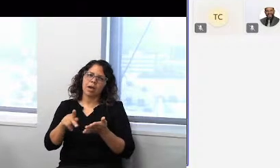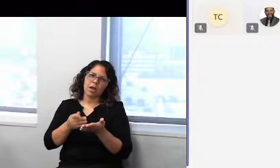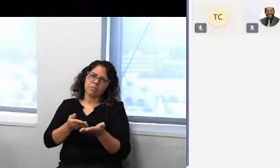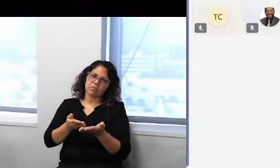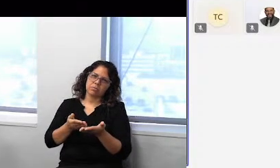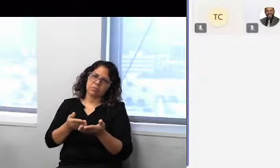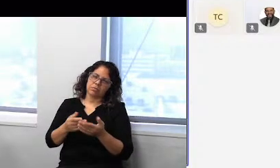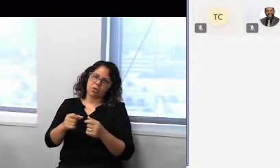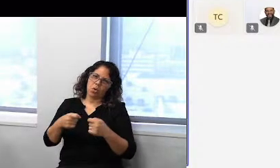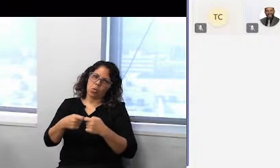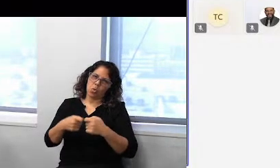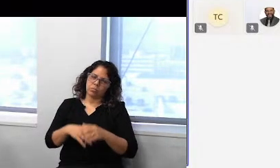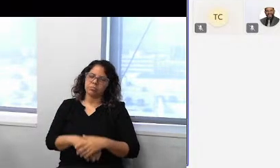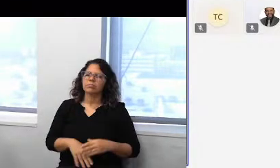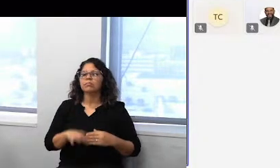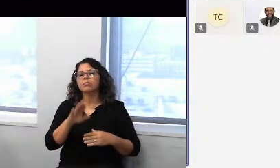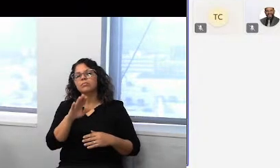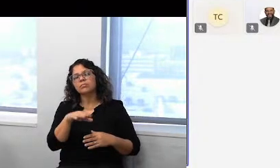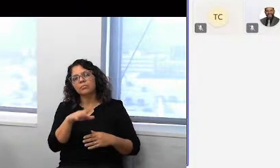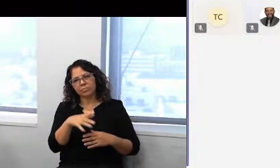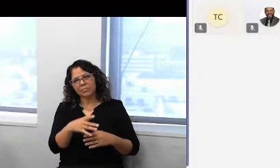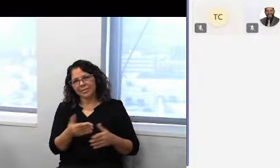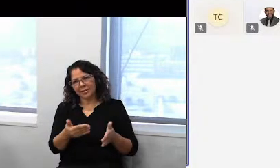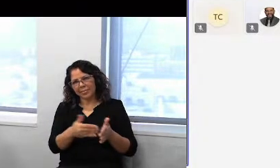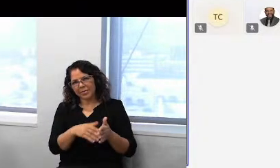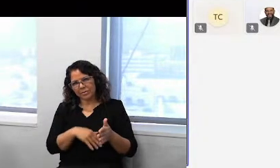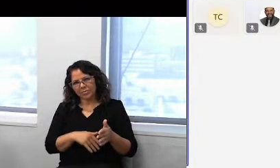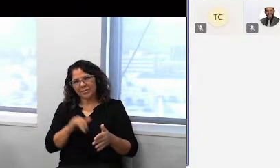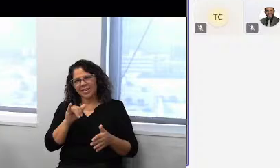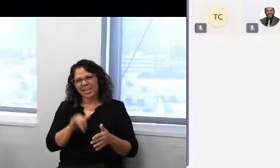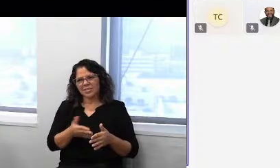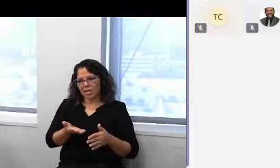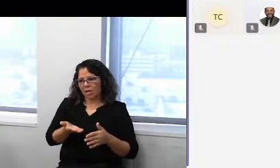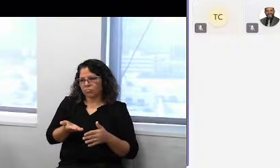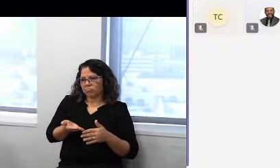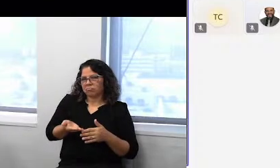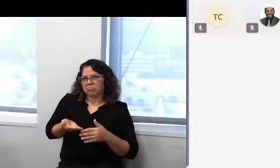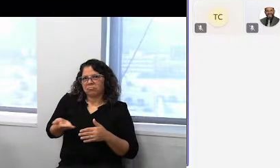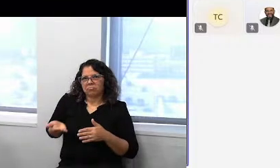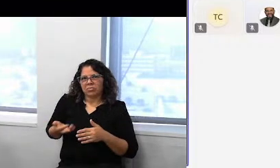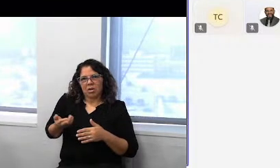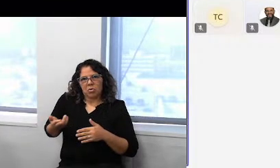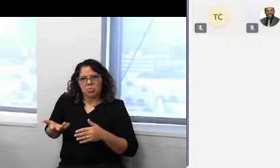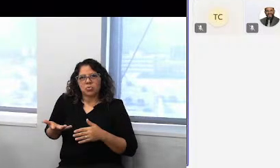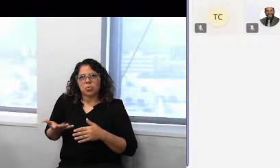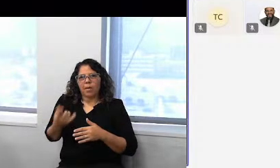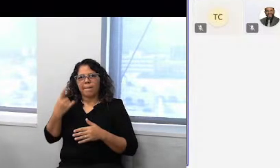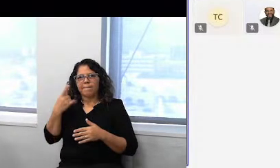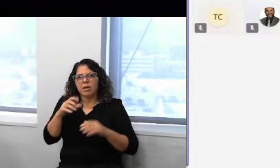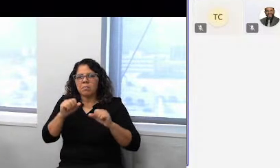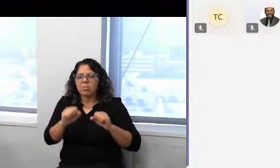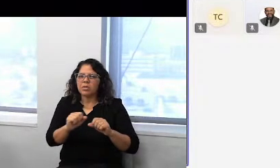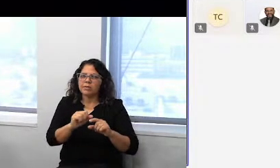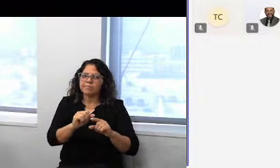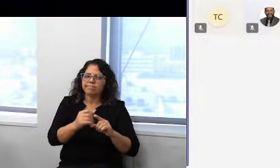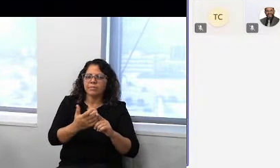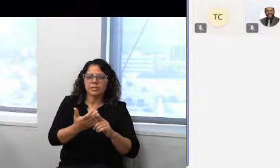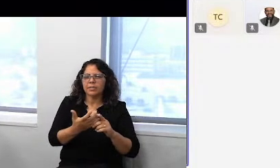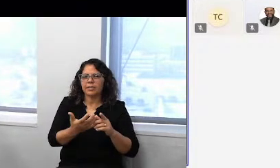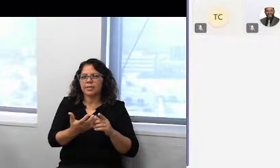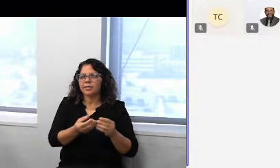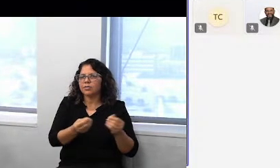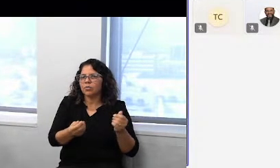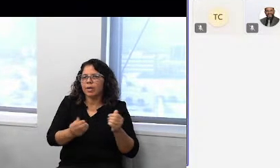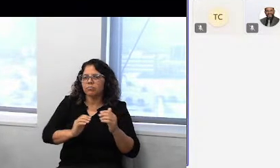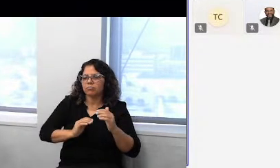set of tools for dealing with this inherent uncertainty. And frankly, it's a problem that goes on in the mainland as well. They also have statutory mandates